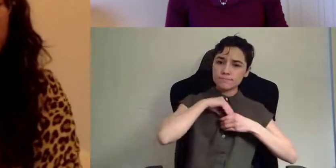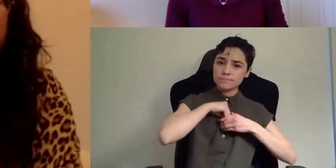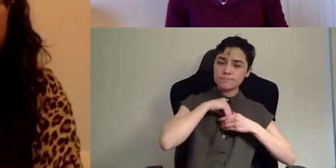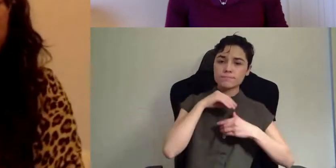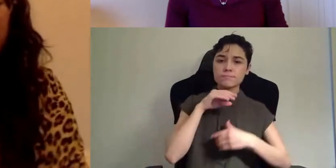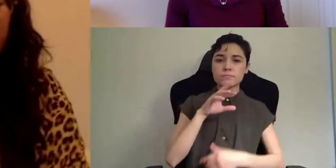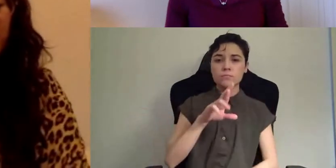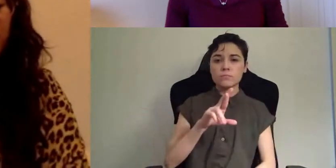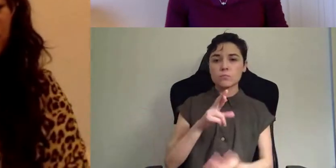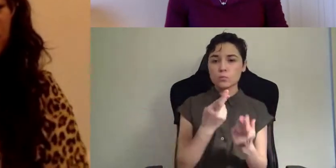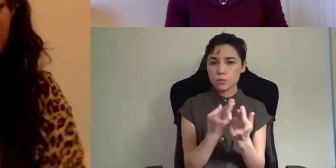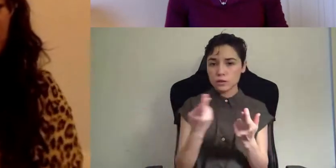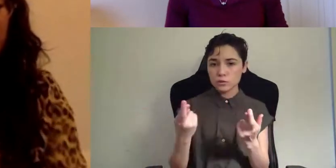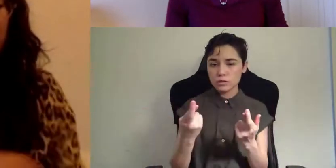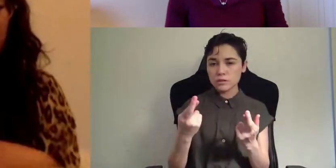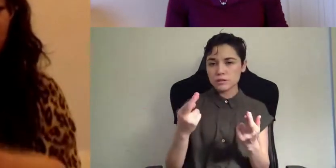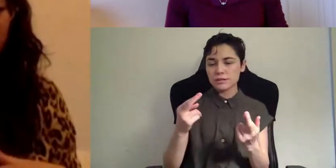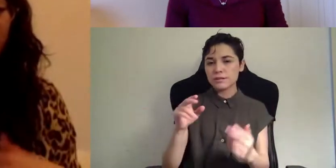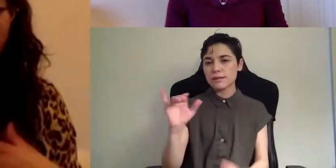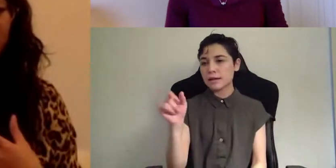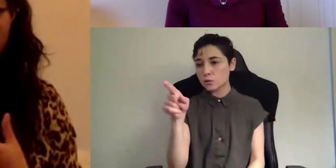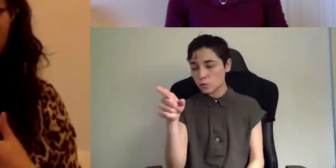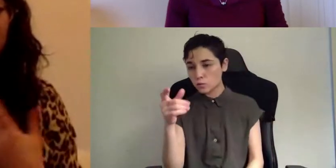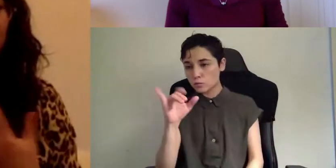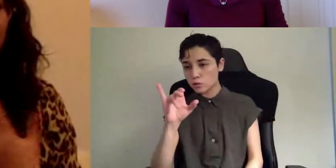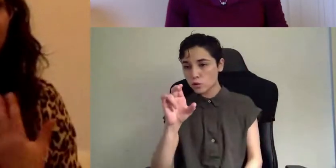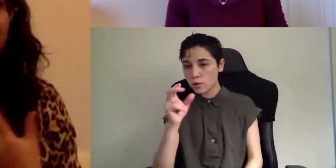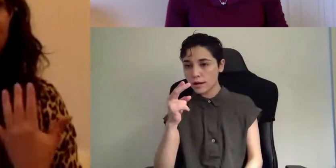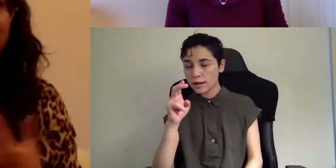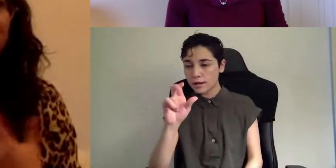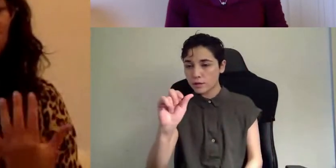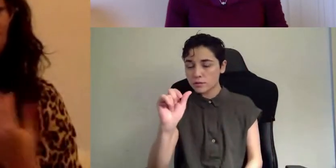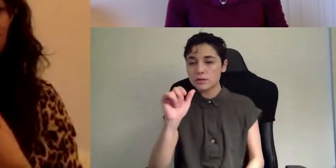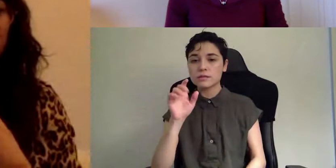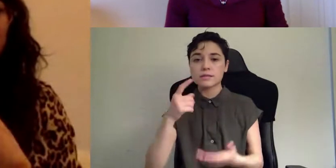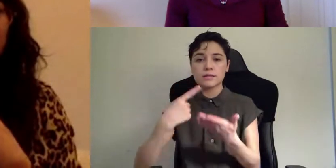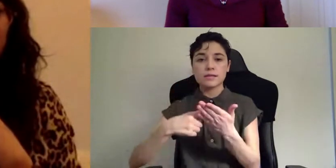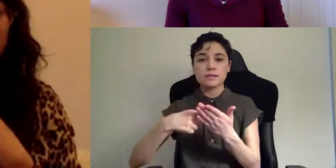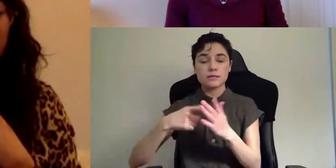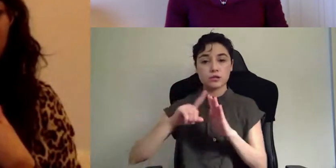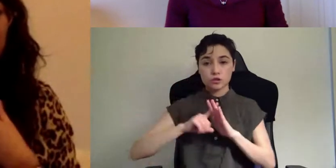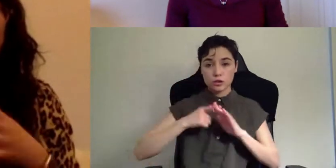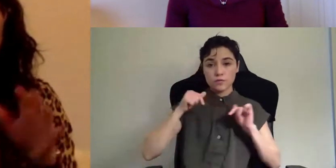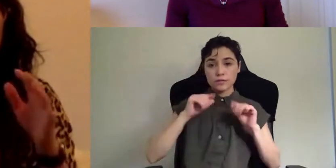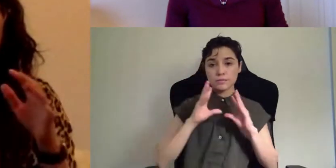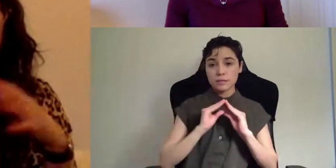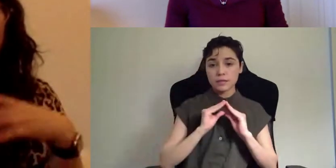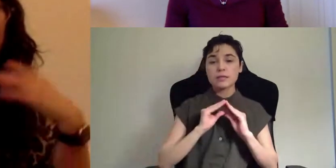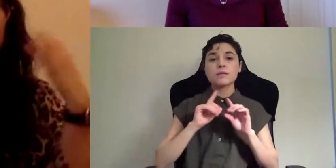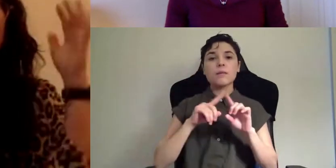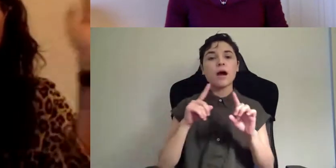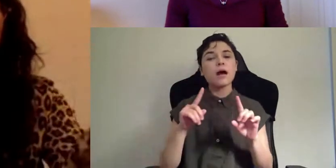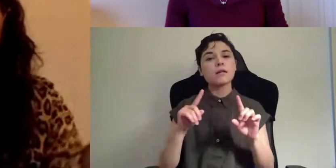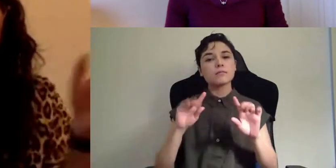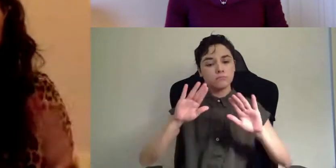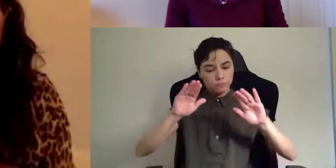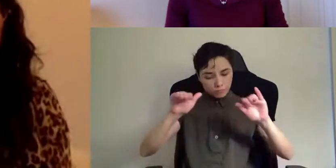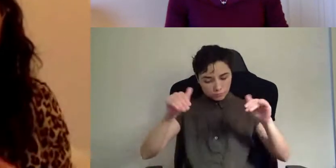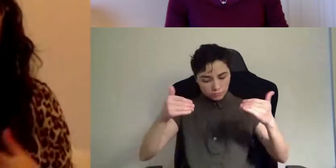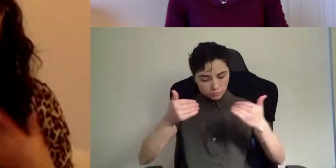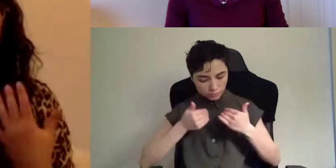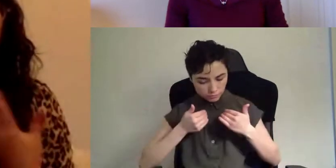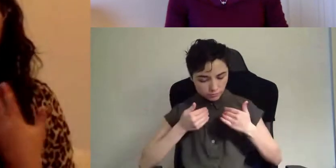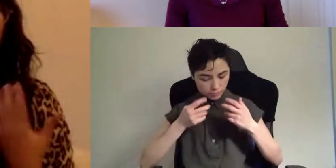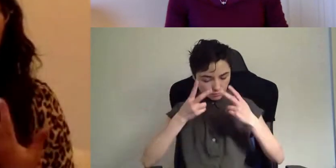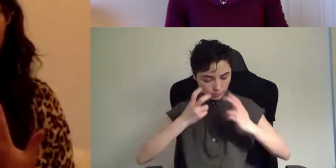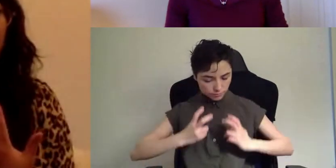kind of like Joanna's talking about in the beginning, the more that we can really like turn to ourselves and care for ourselves and care for each